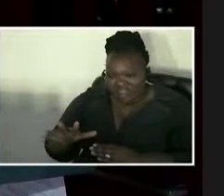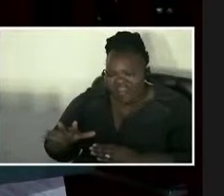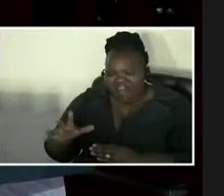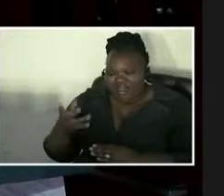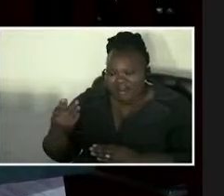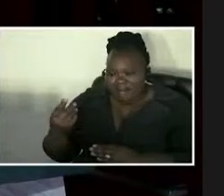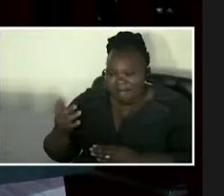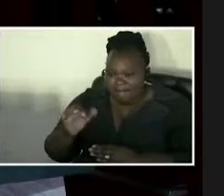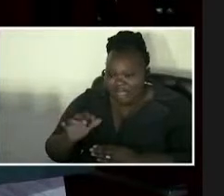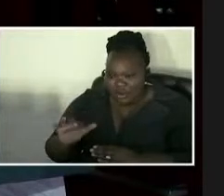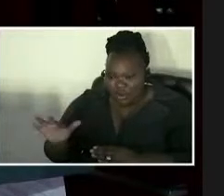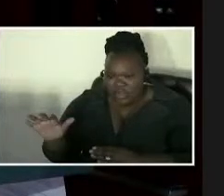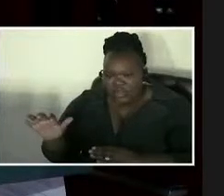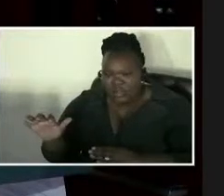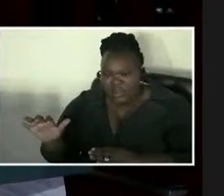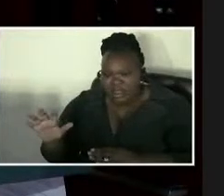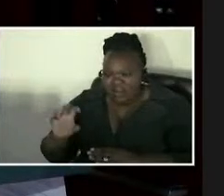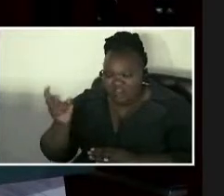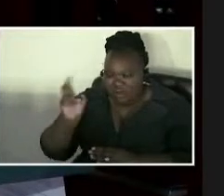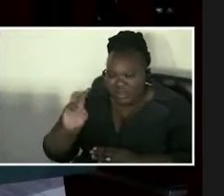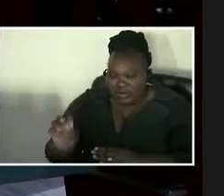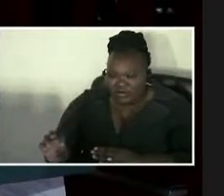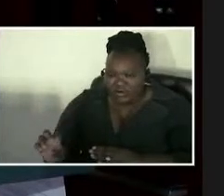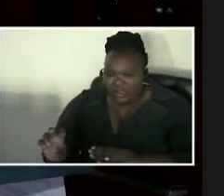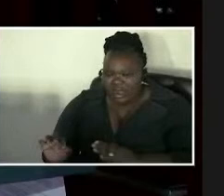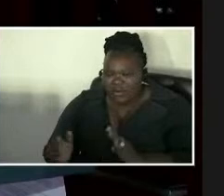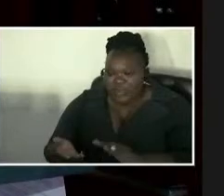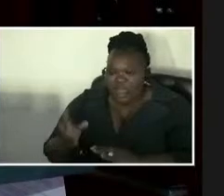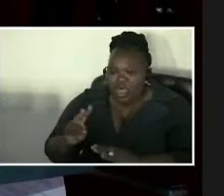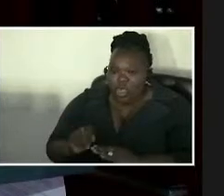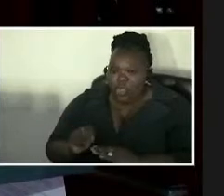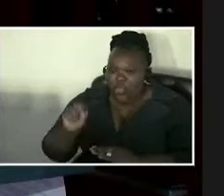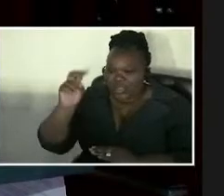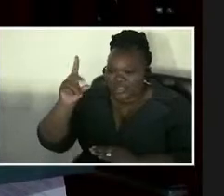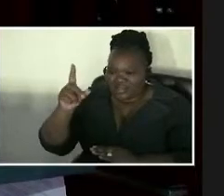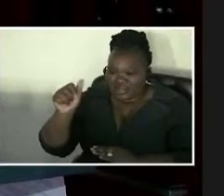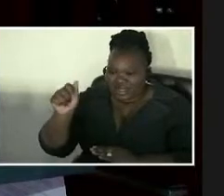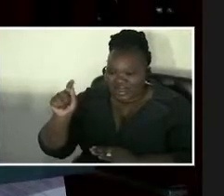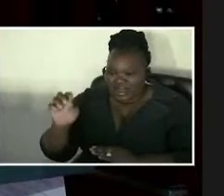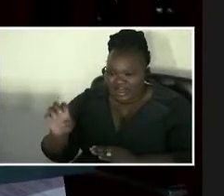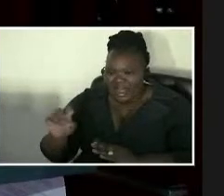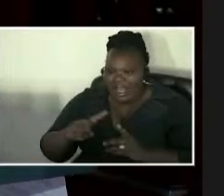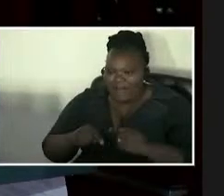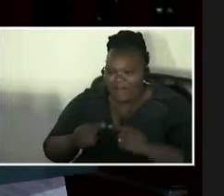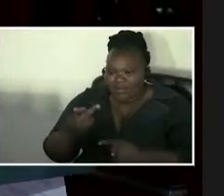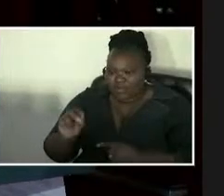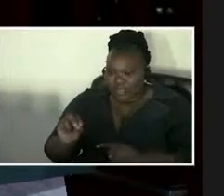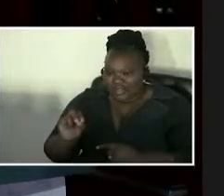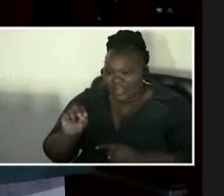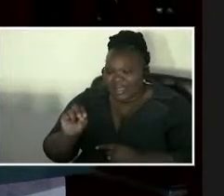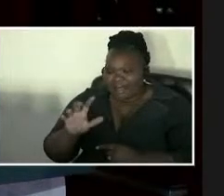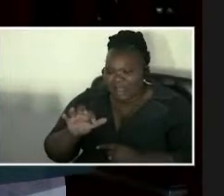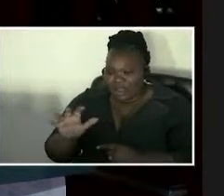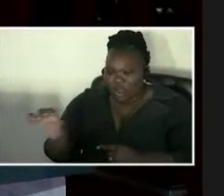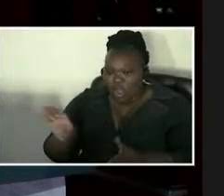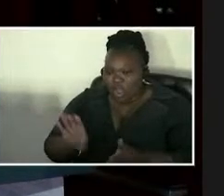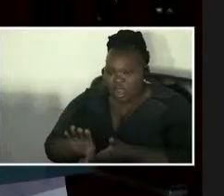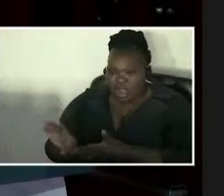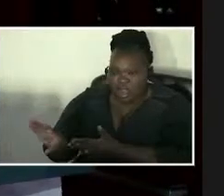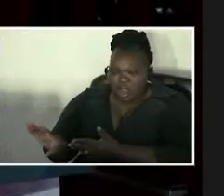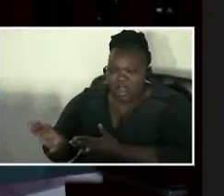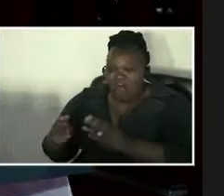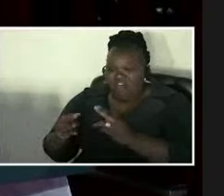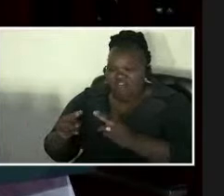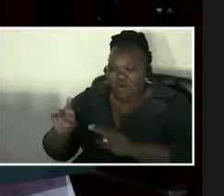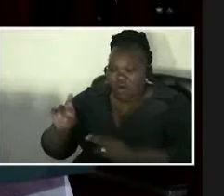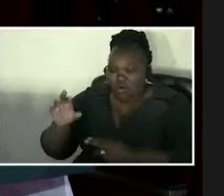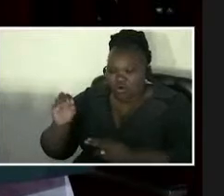budgeted for major electoral upgrades at north state hospital an amount of 20 million has been set aside for roof